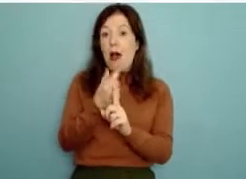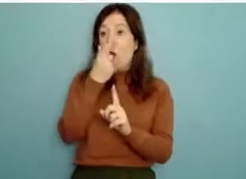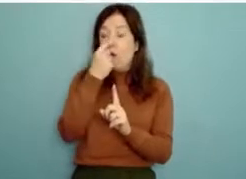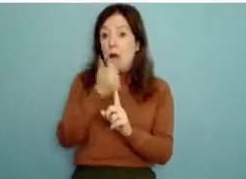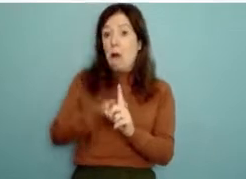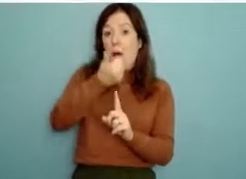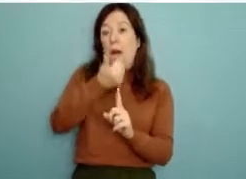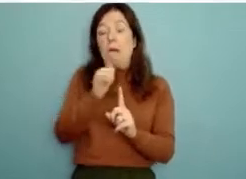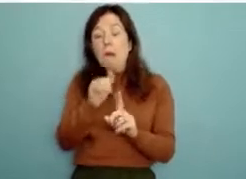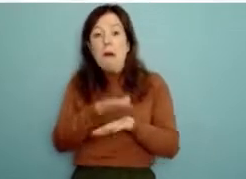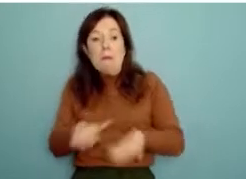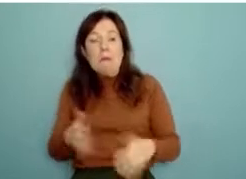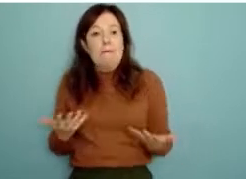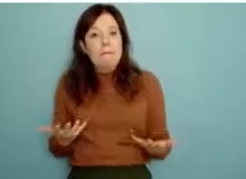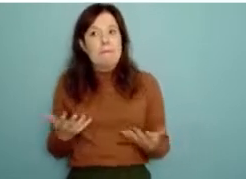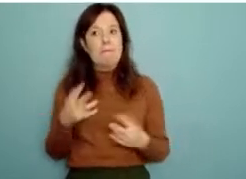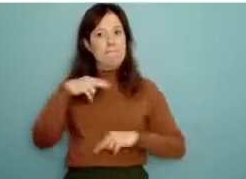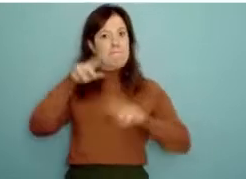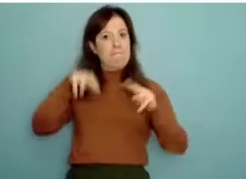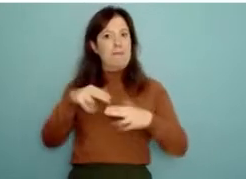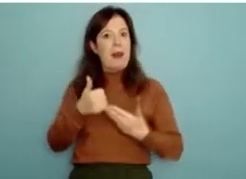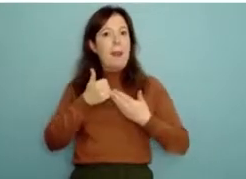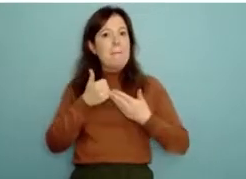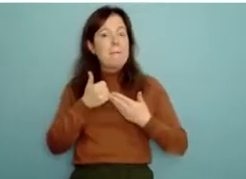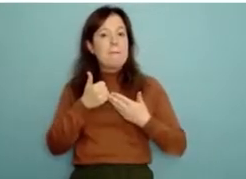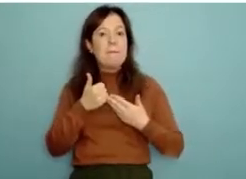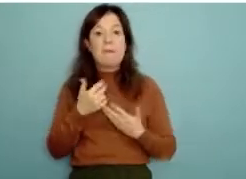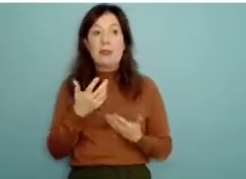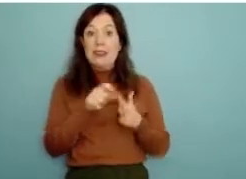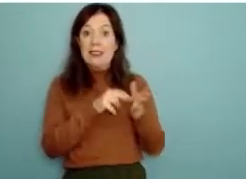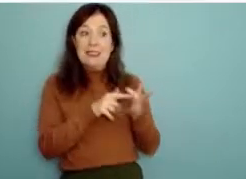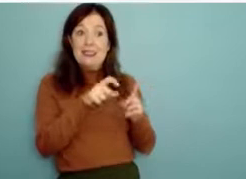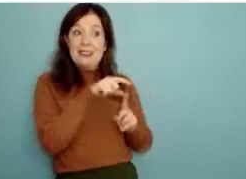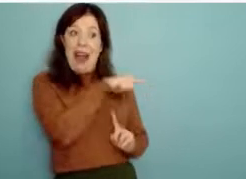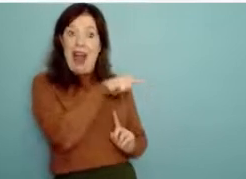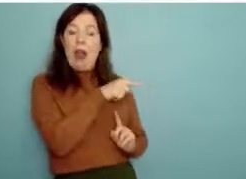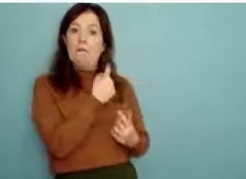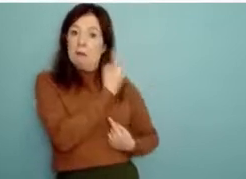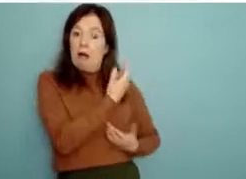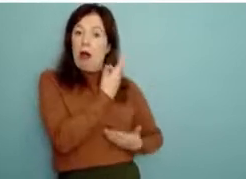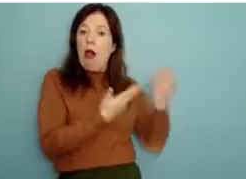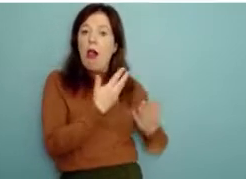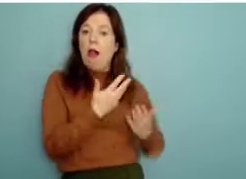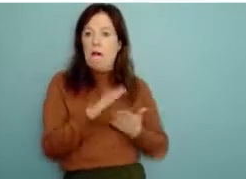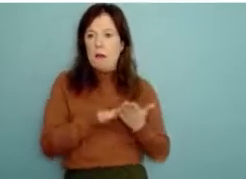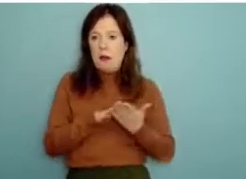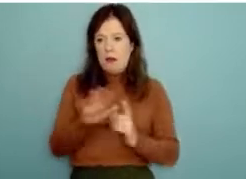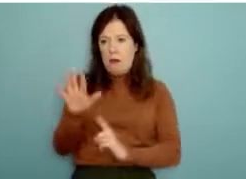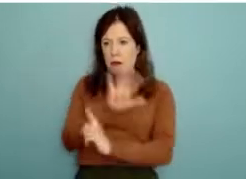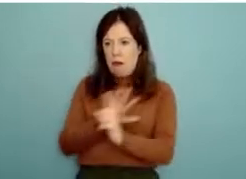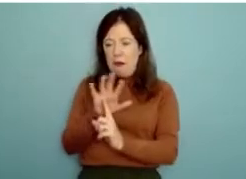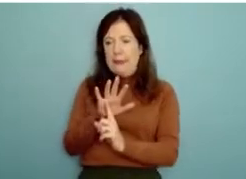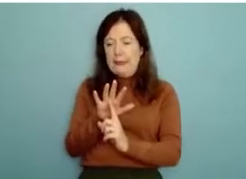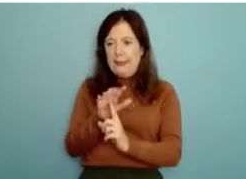sometimes what it will do, as David said, is show where we need to be kind of working a bit harder, or identifying where what